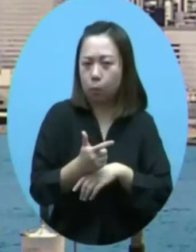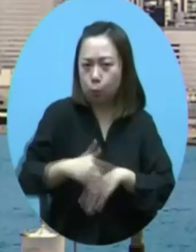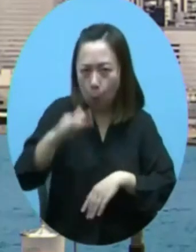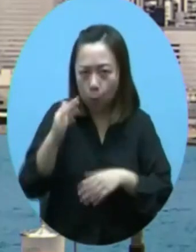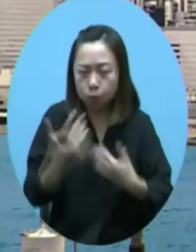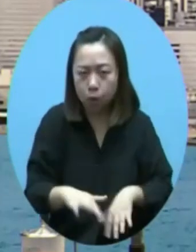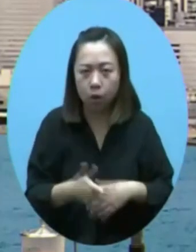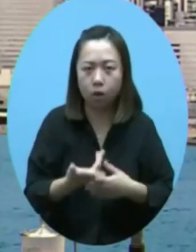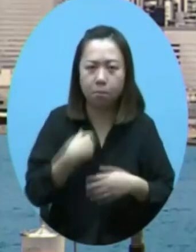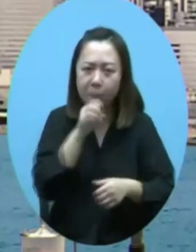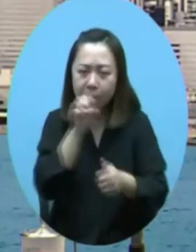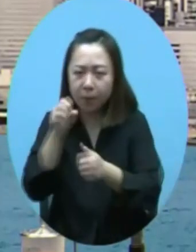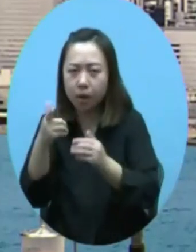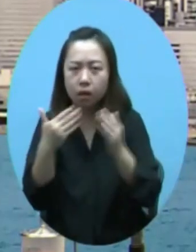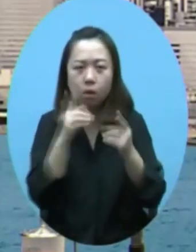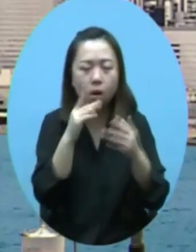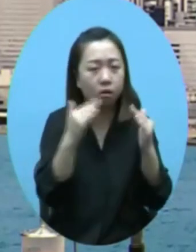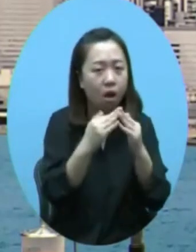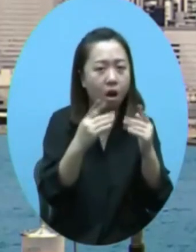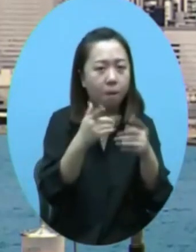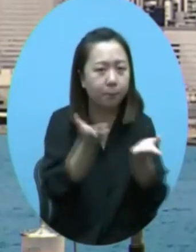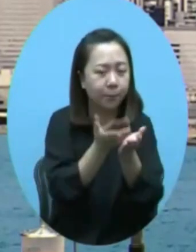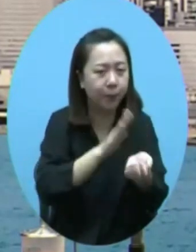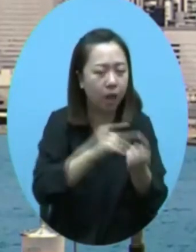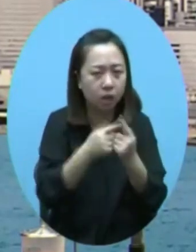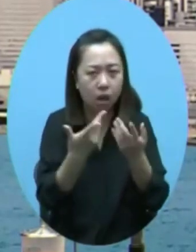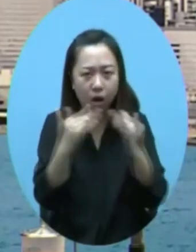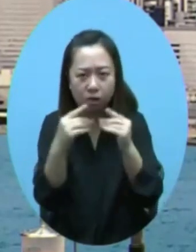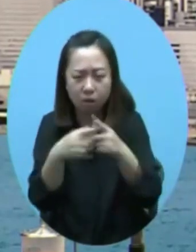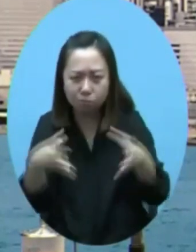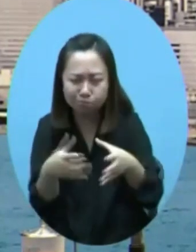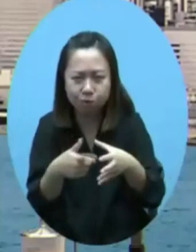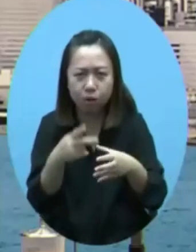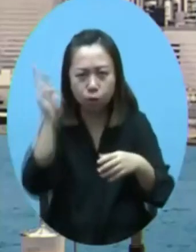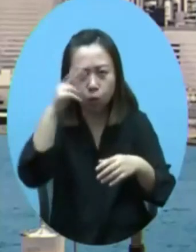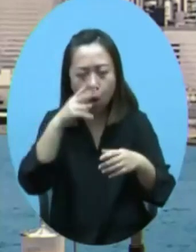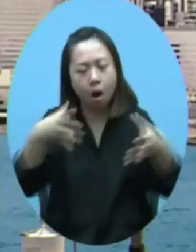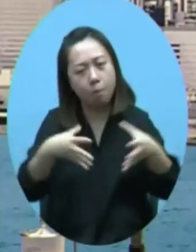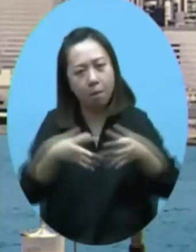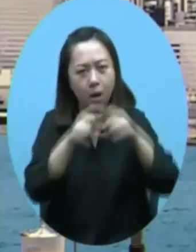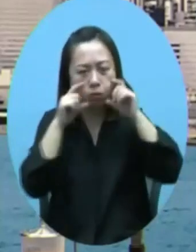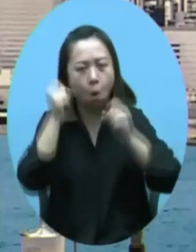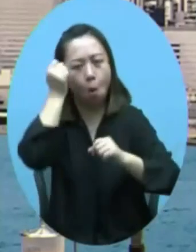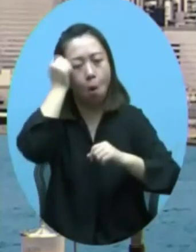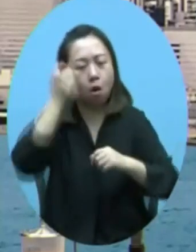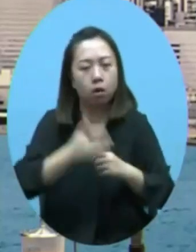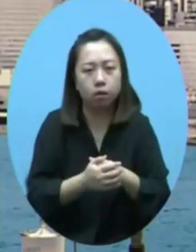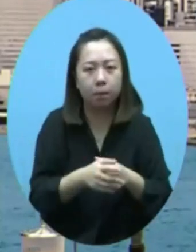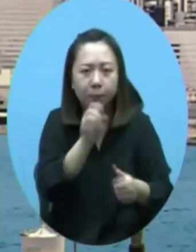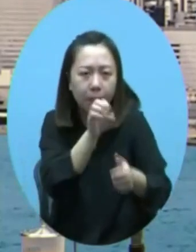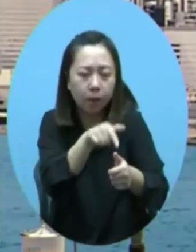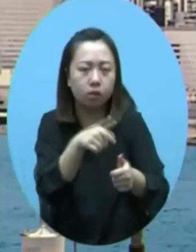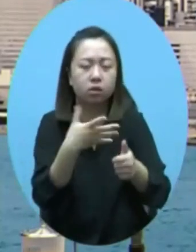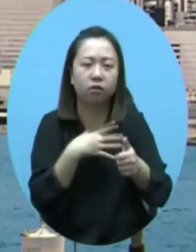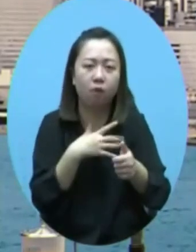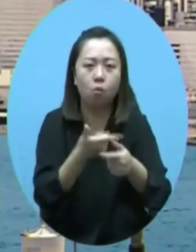spread. And we asked the confirmed cases about the family members. It was hard to wear a mask when you're with your family.